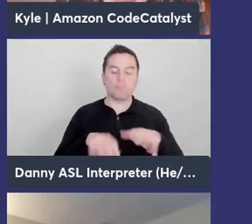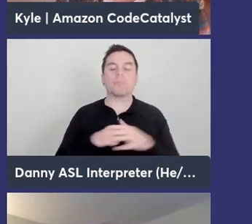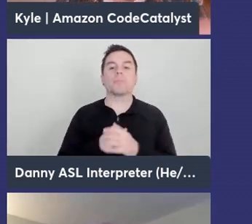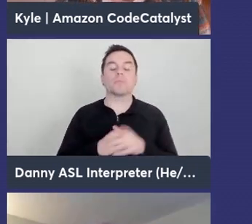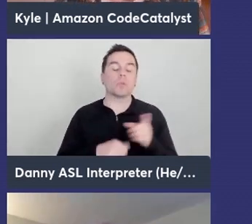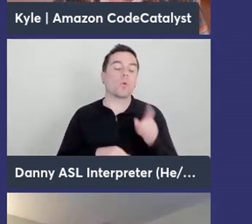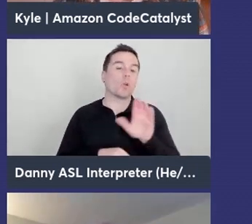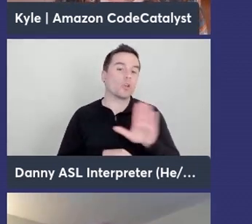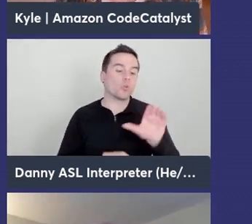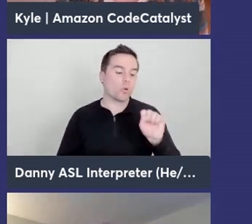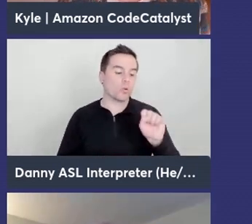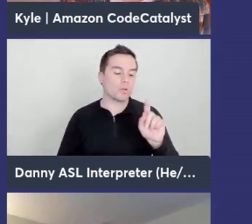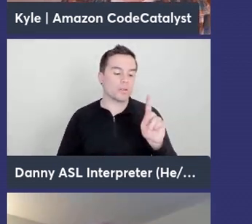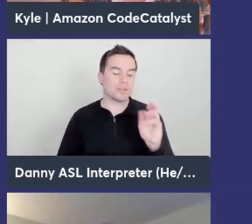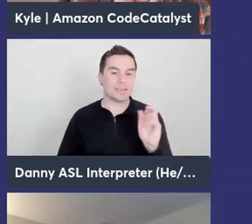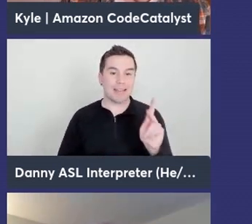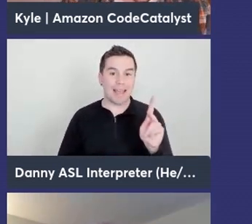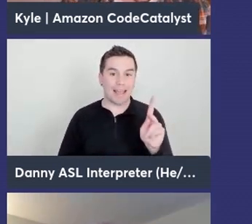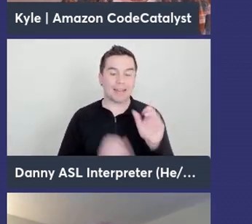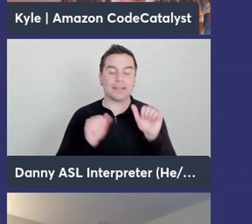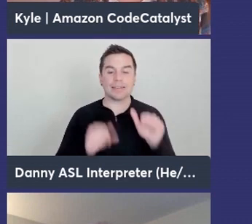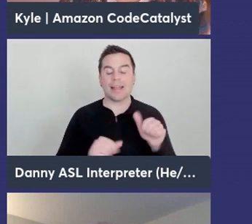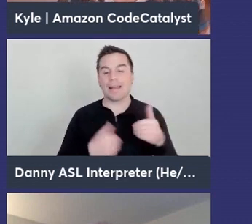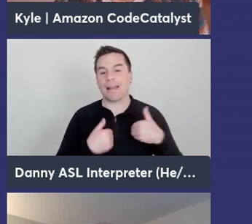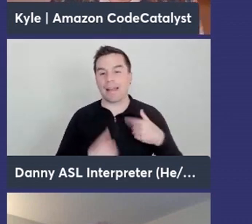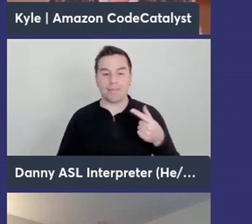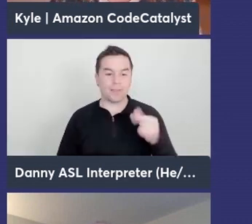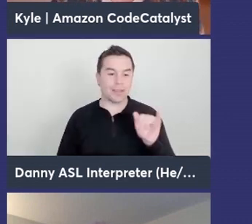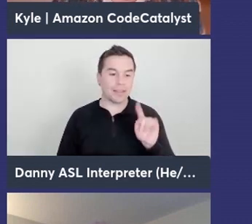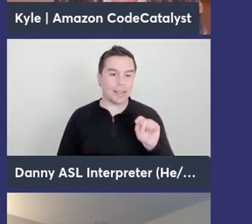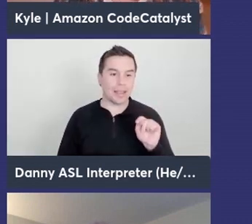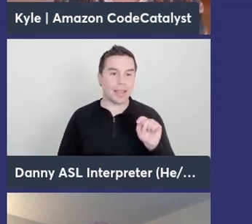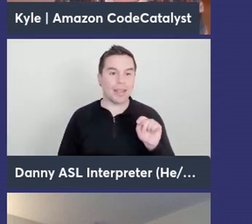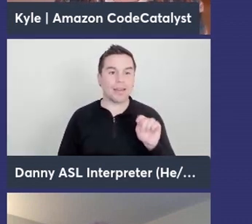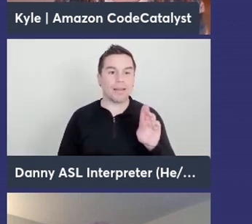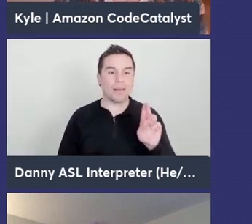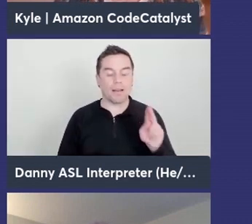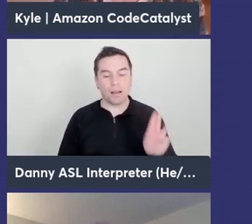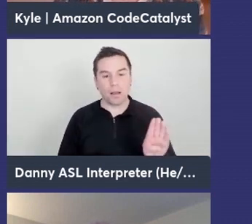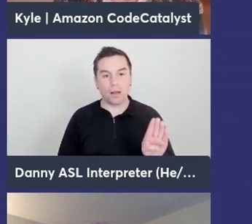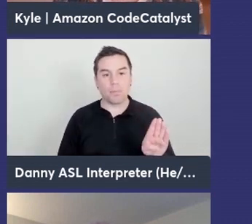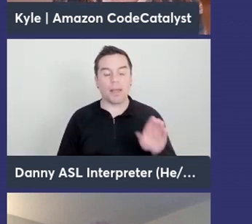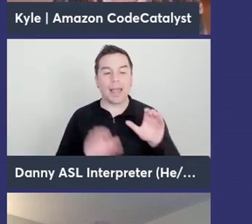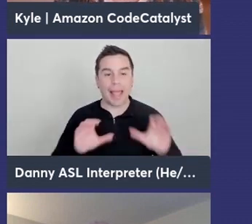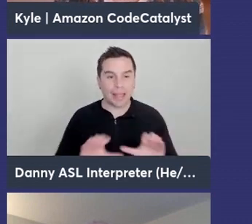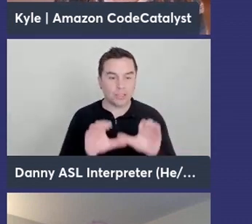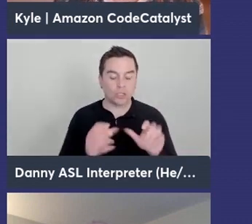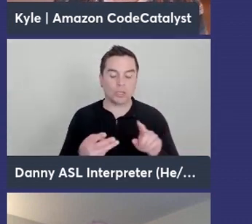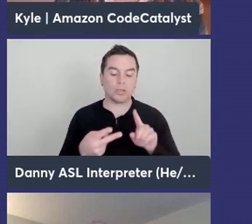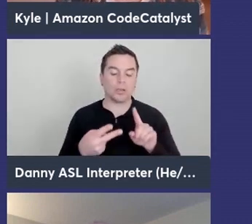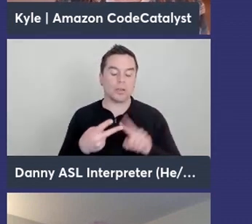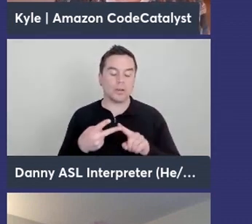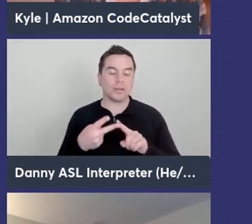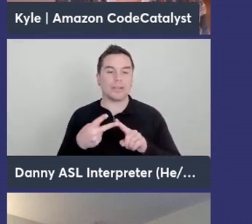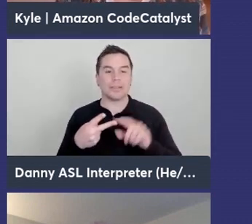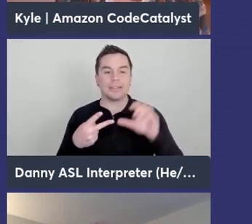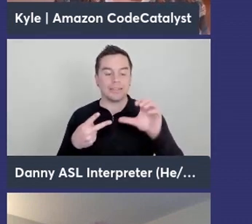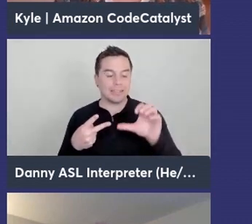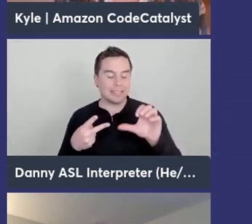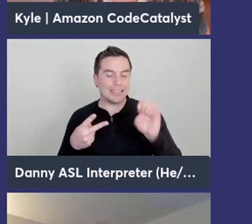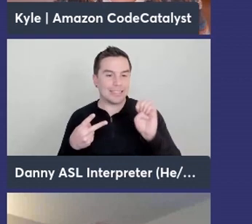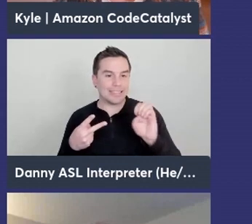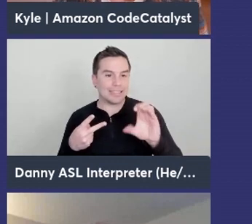pipeline, you can drop in a GitHub action. You can add the mend action. And we have other, like we have like ECS deploy,